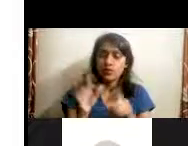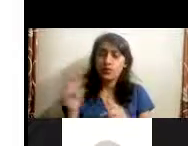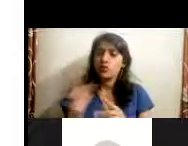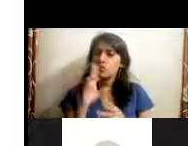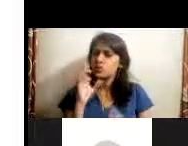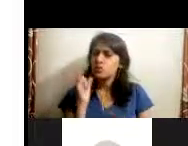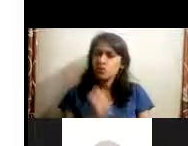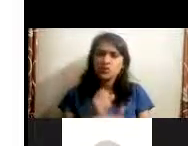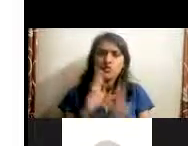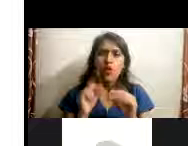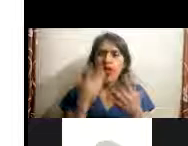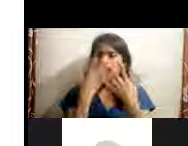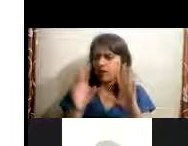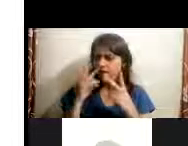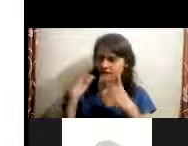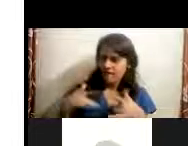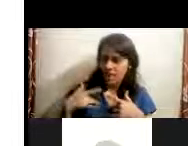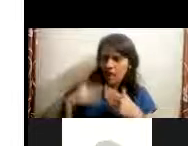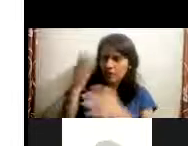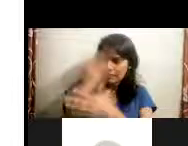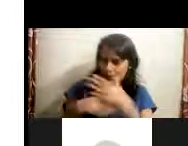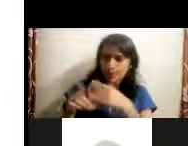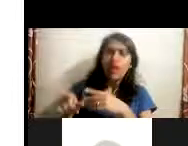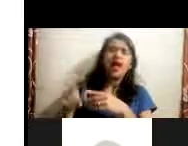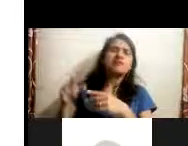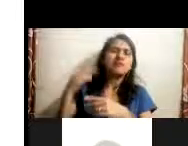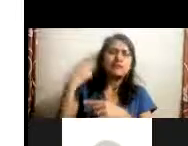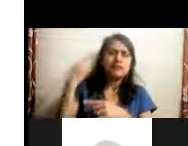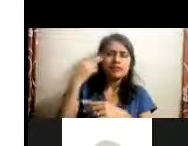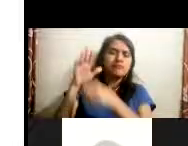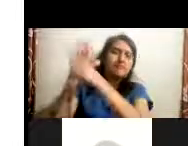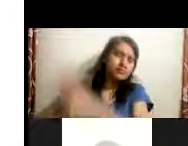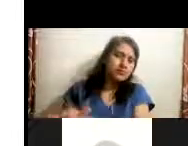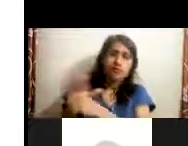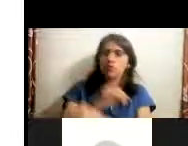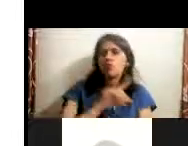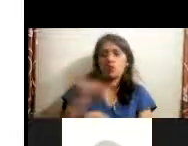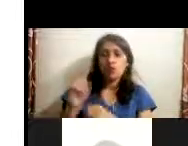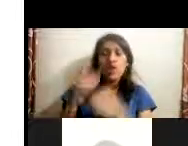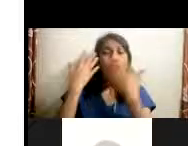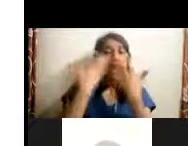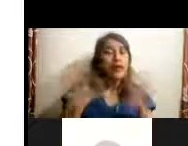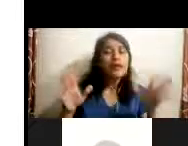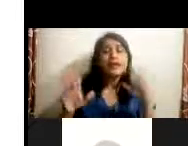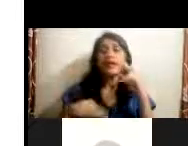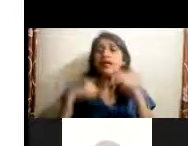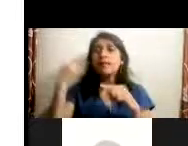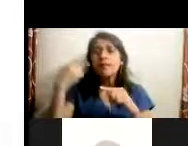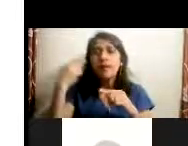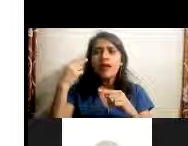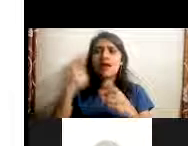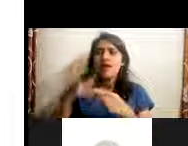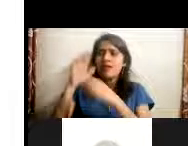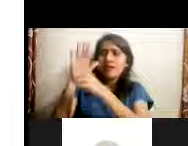be any discrimination on the basis of disability. When we say that no discrimination on the basis of disability,